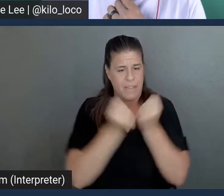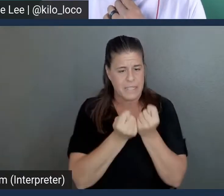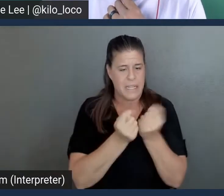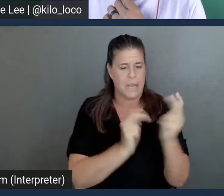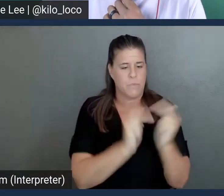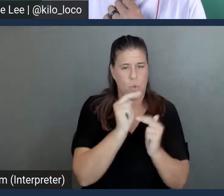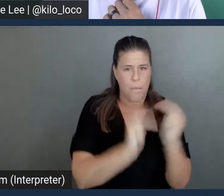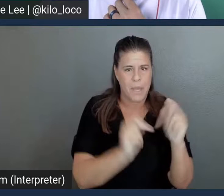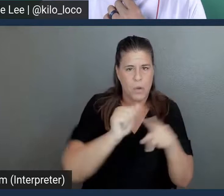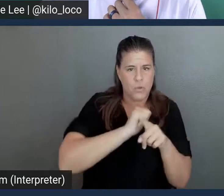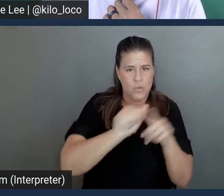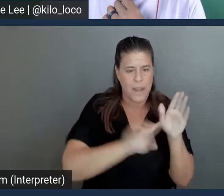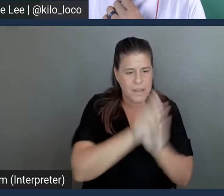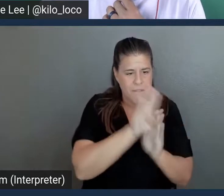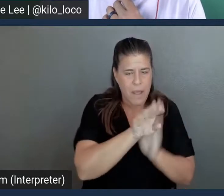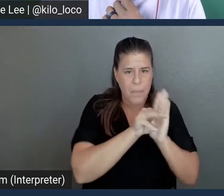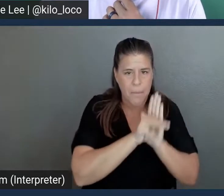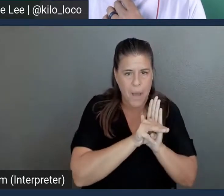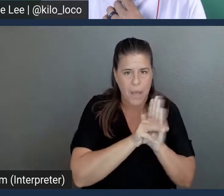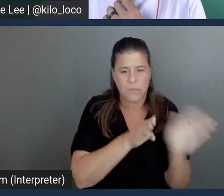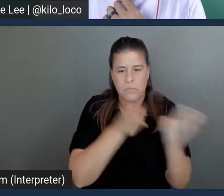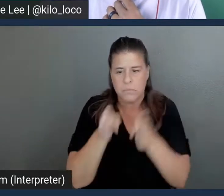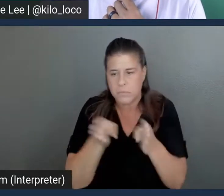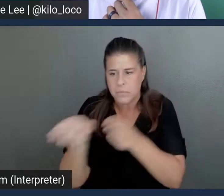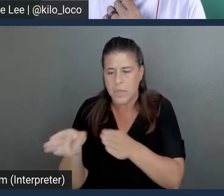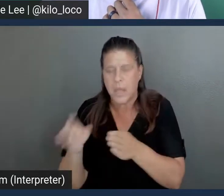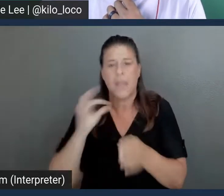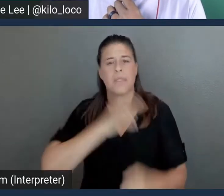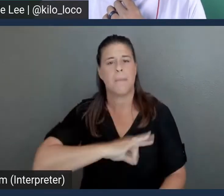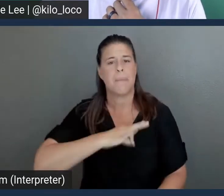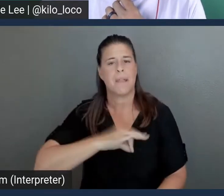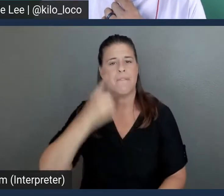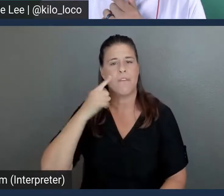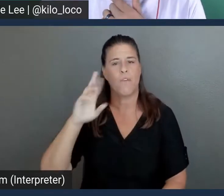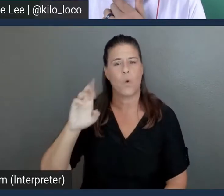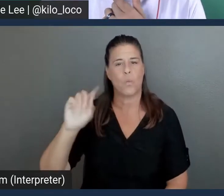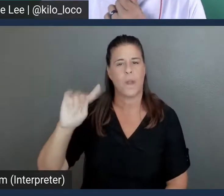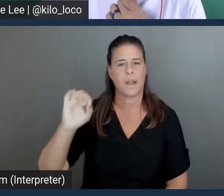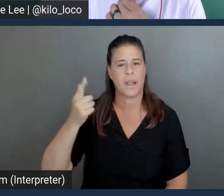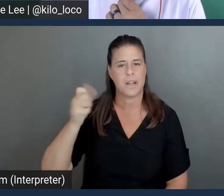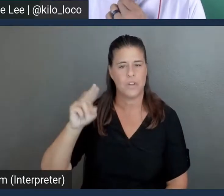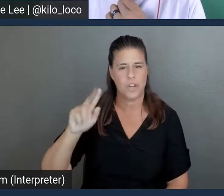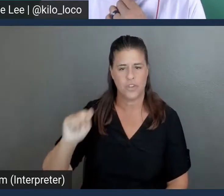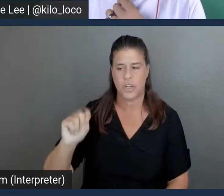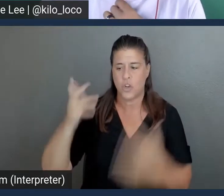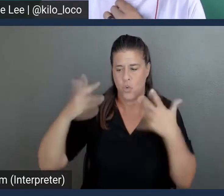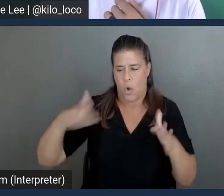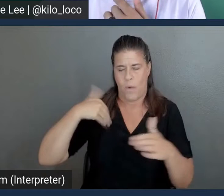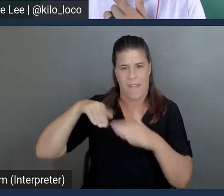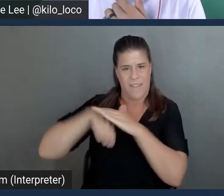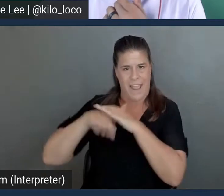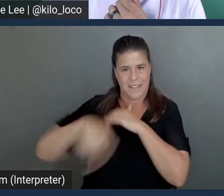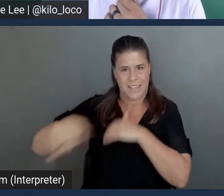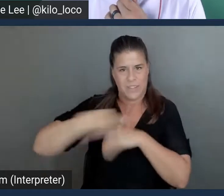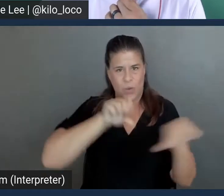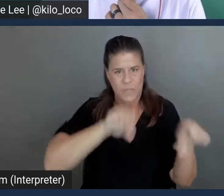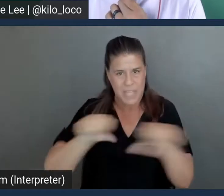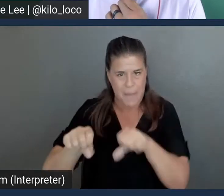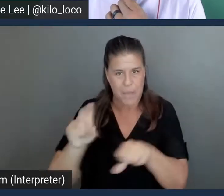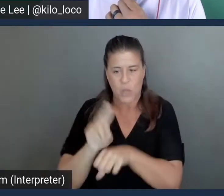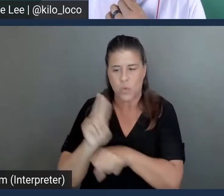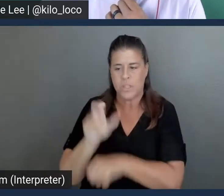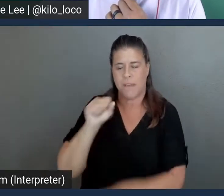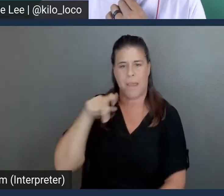train, develop the models. So the benefit of Rekognition is you actually get access to those capabilities via an